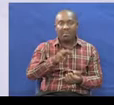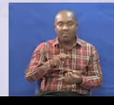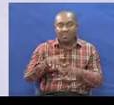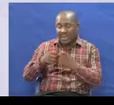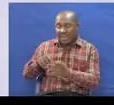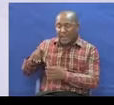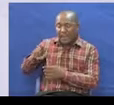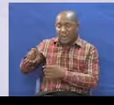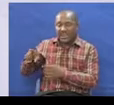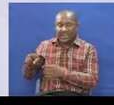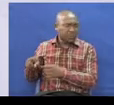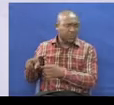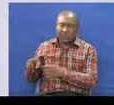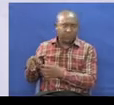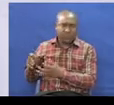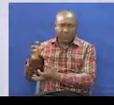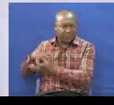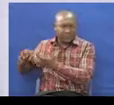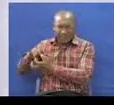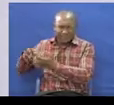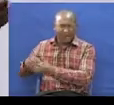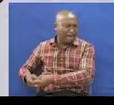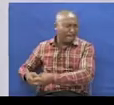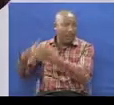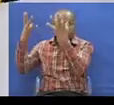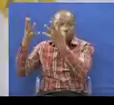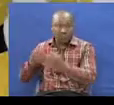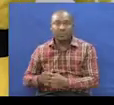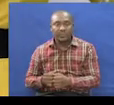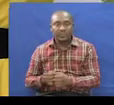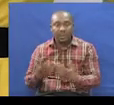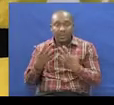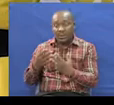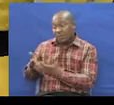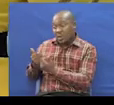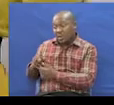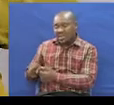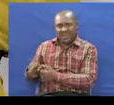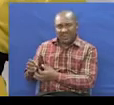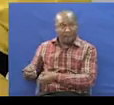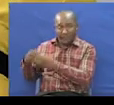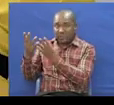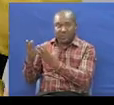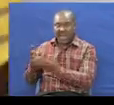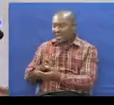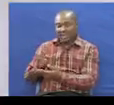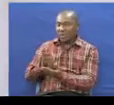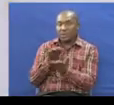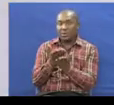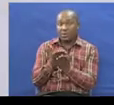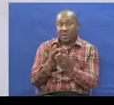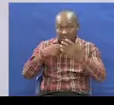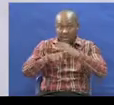the reaction occurs very, very vigorously. And since the reaction occurs very vigorously, it is not